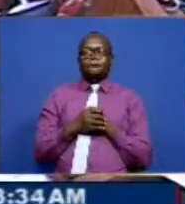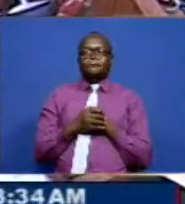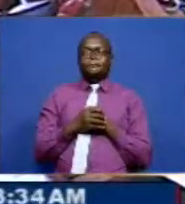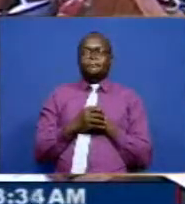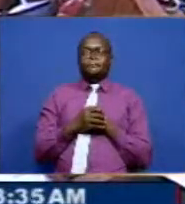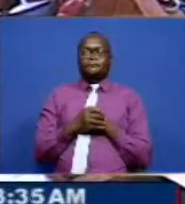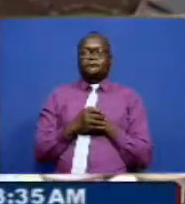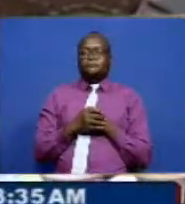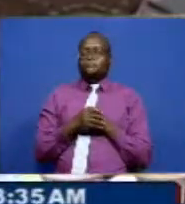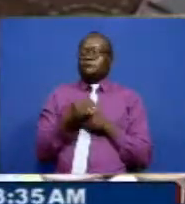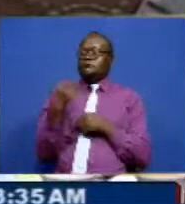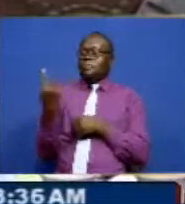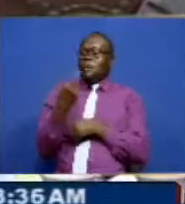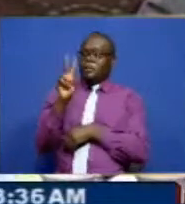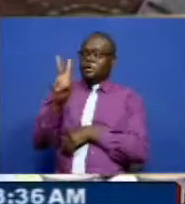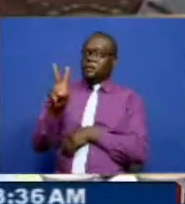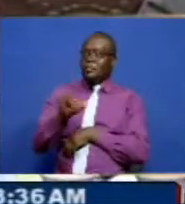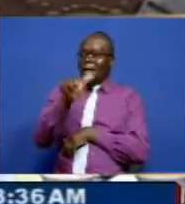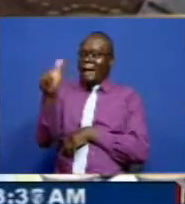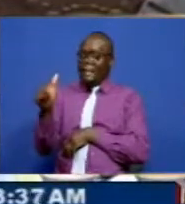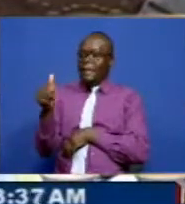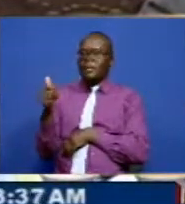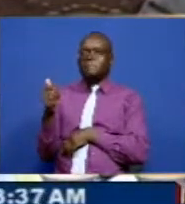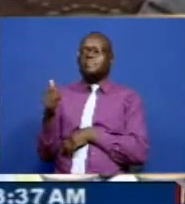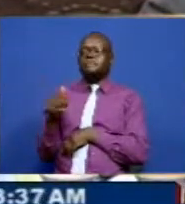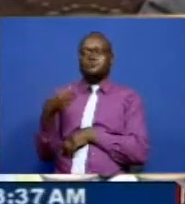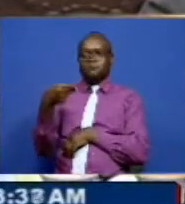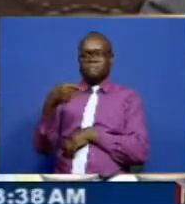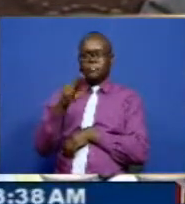You are only two? Our colleague Hussein is coming. He's on his